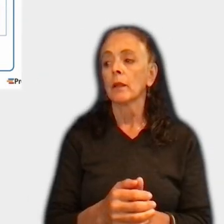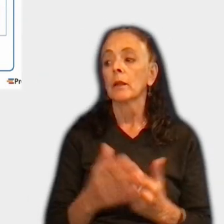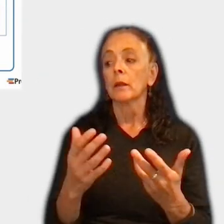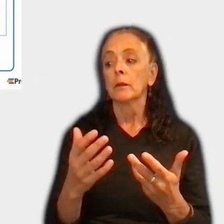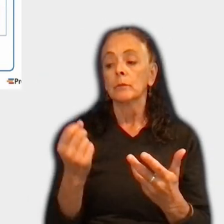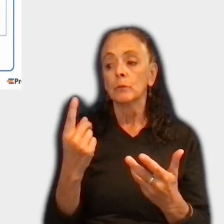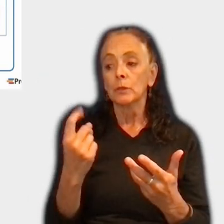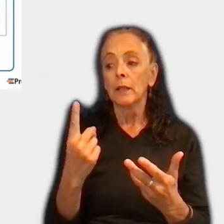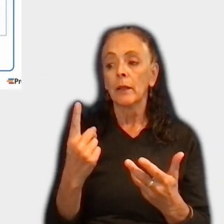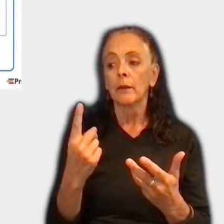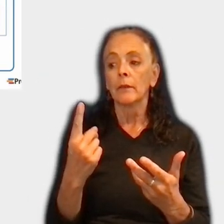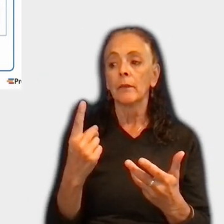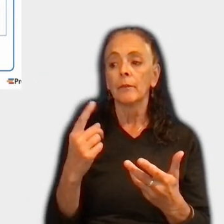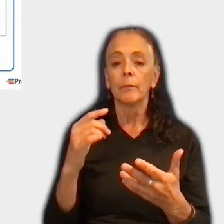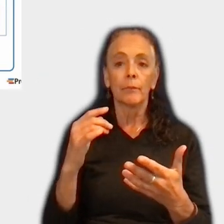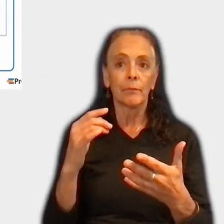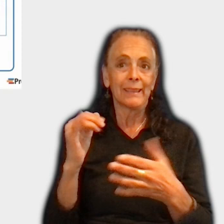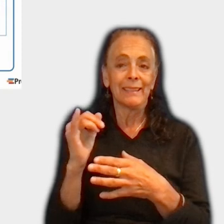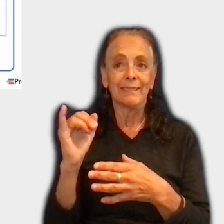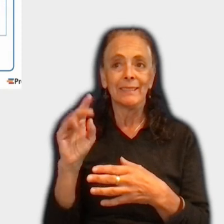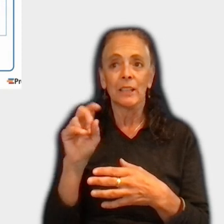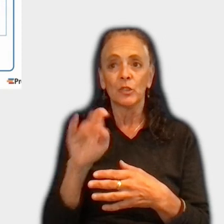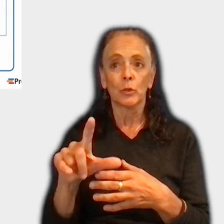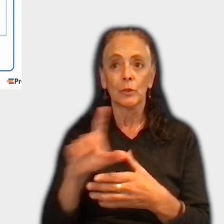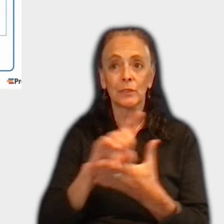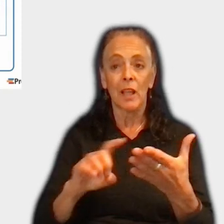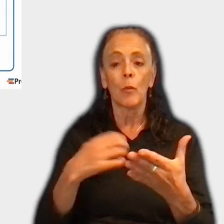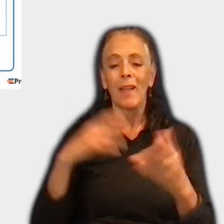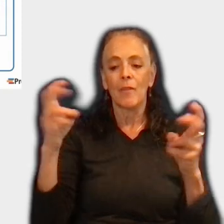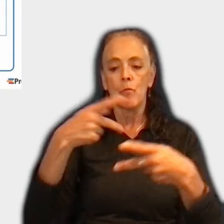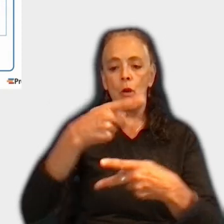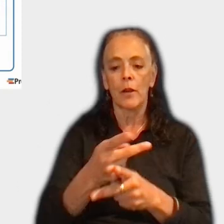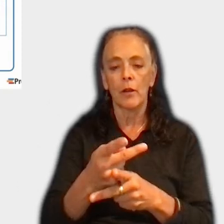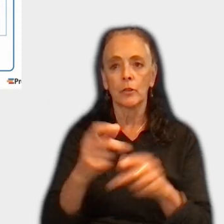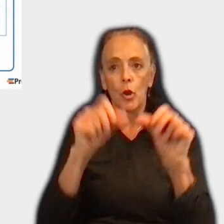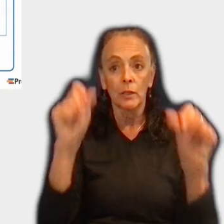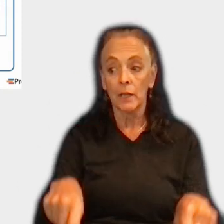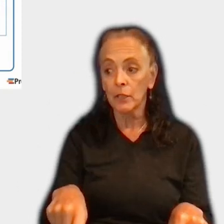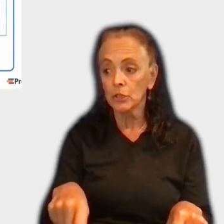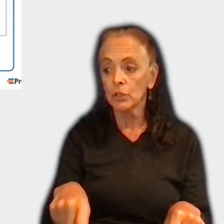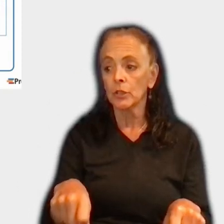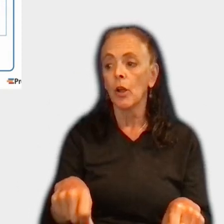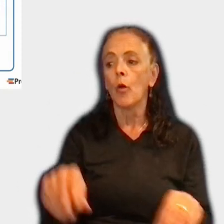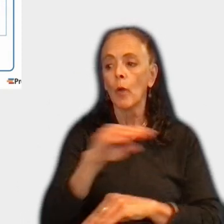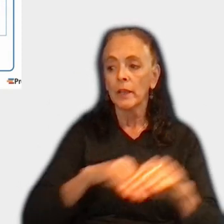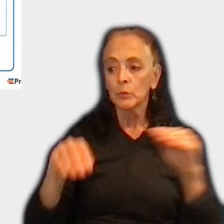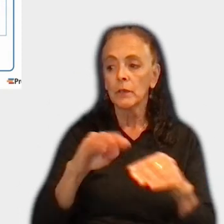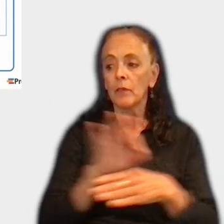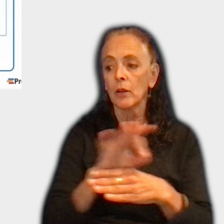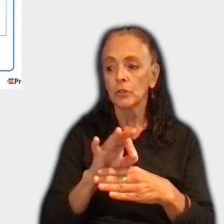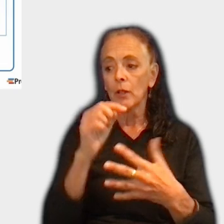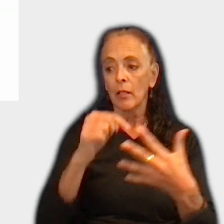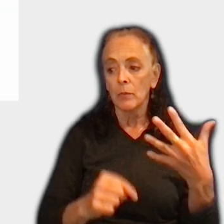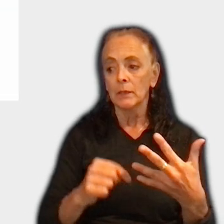the in the cell design as my background as well there's some framework called products it's ether it's more like the arrangement functional elements of a product into several